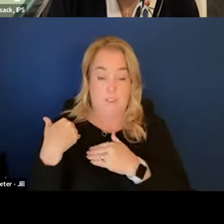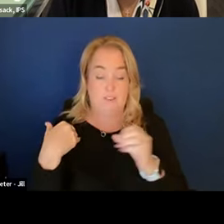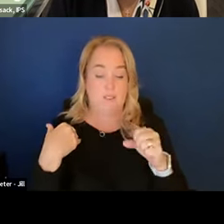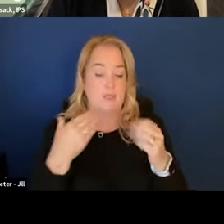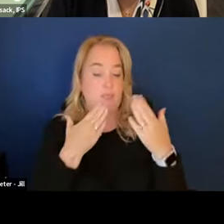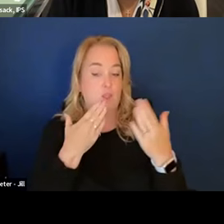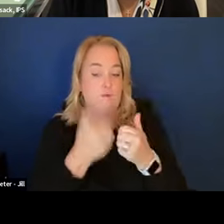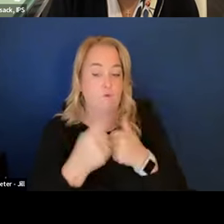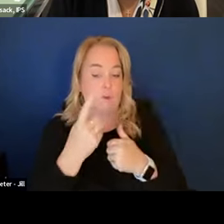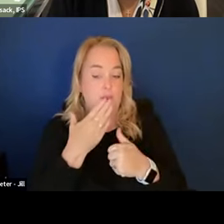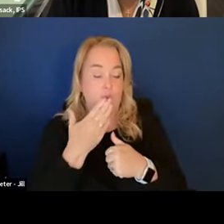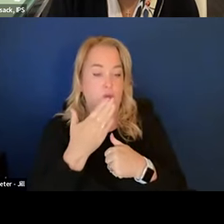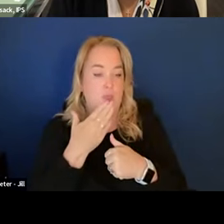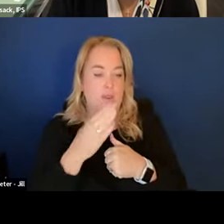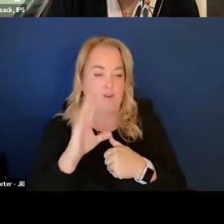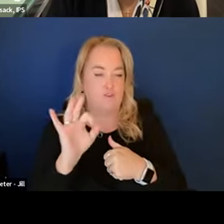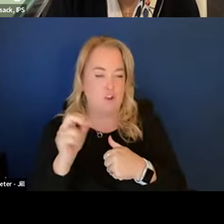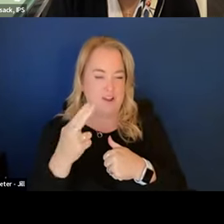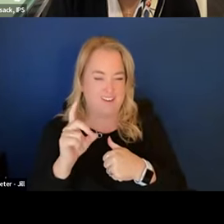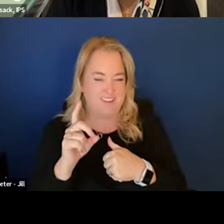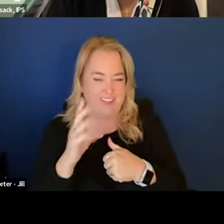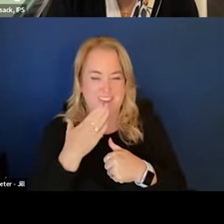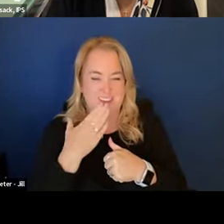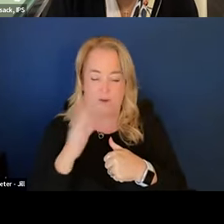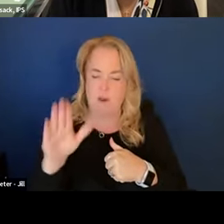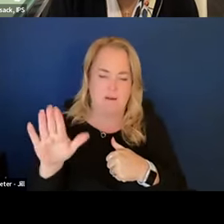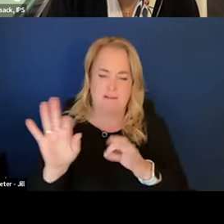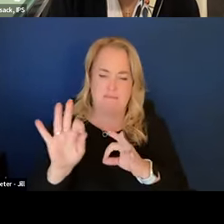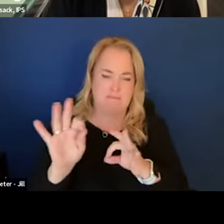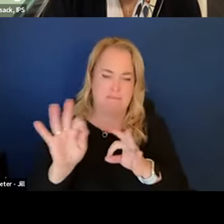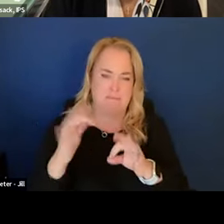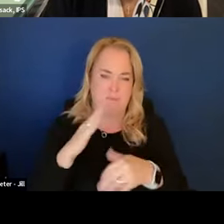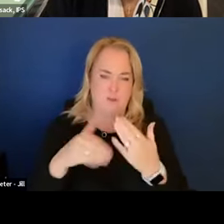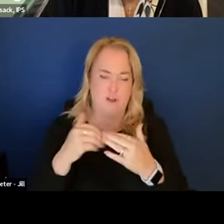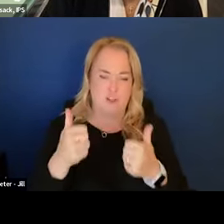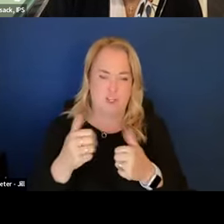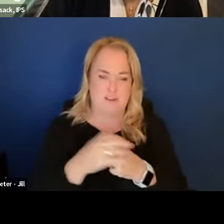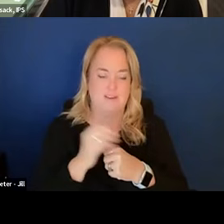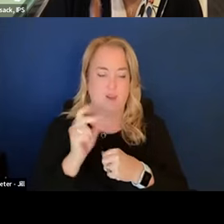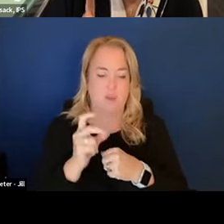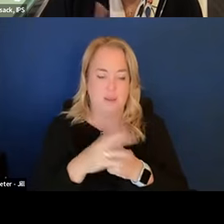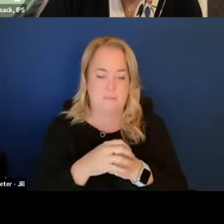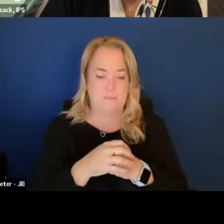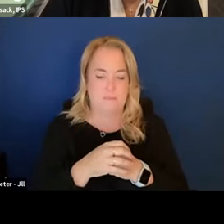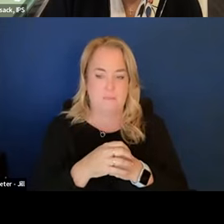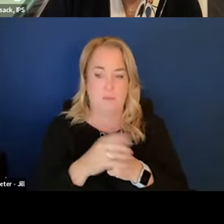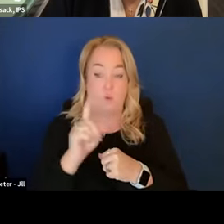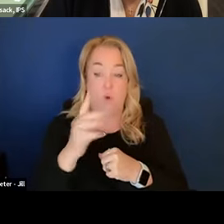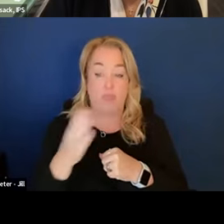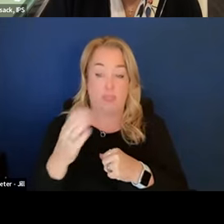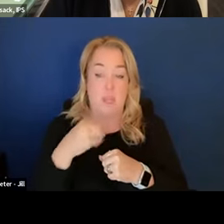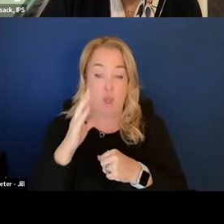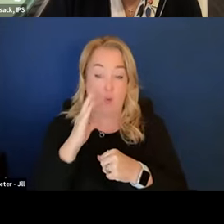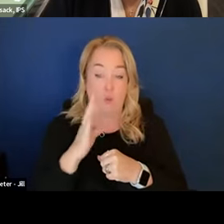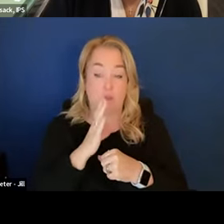for everybody. Thank you. Thank you. Oh, thank you, Farad. I'm sorry. That's all right. You don't have to worry about that. We're all good. All right. One quick thing. I'll be speaking